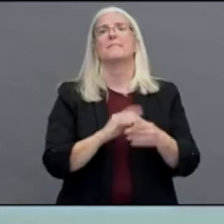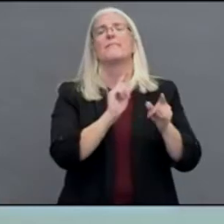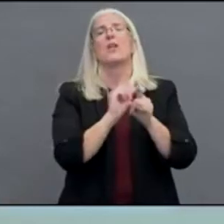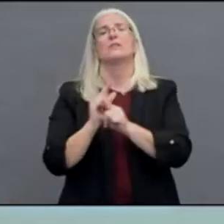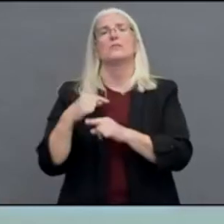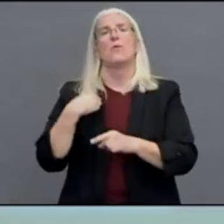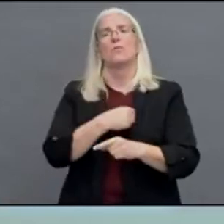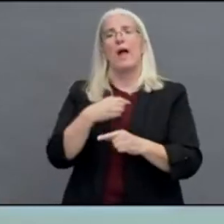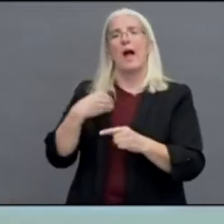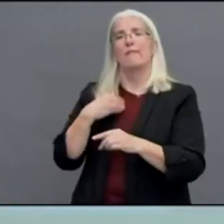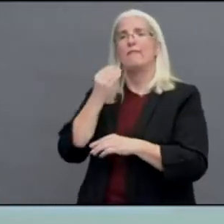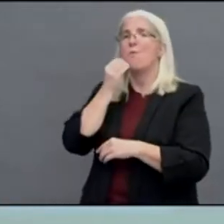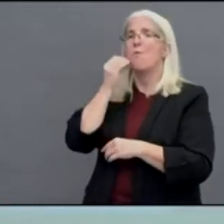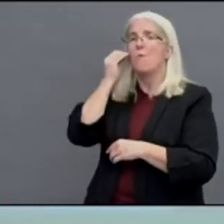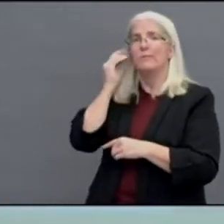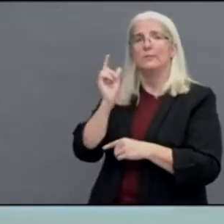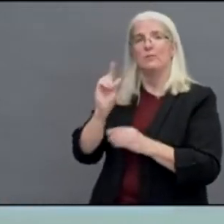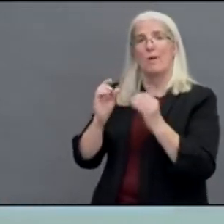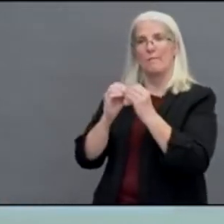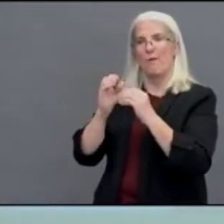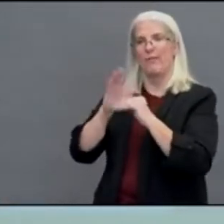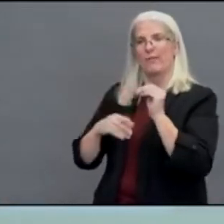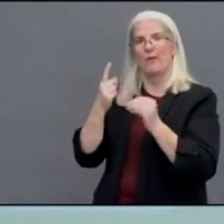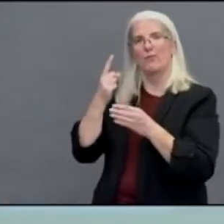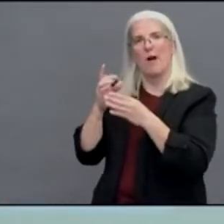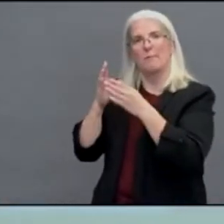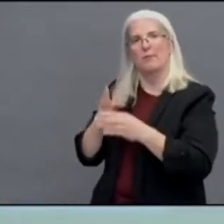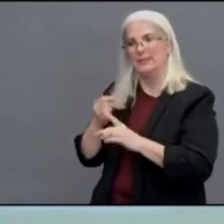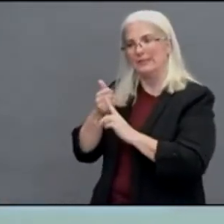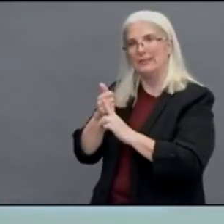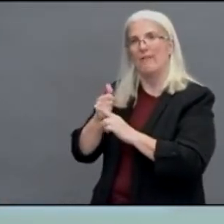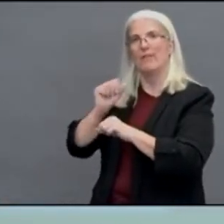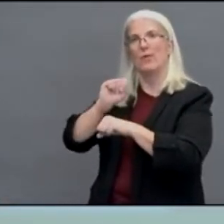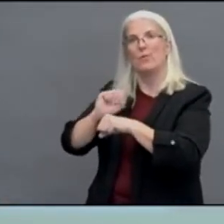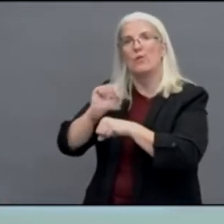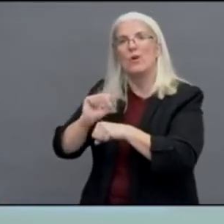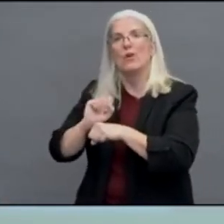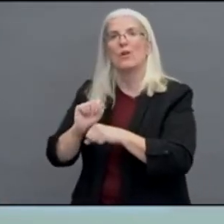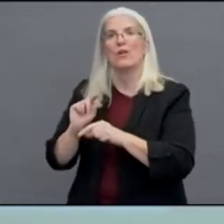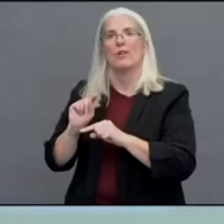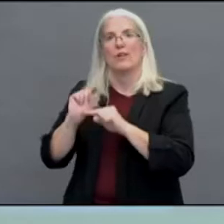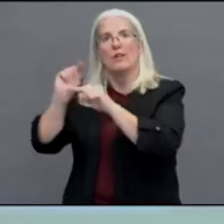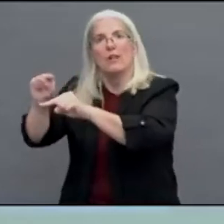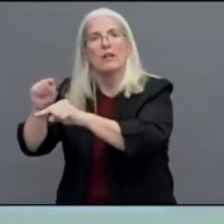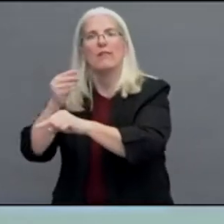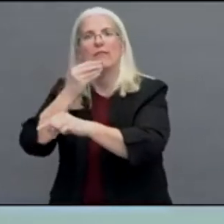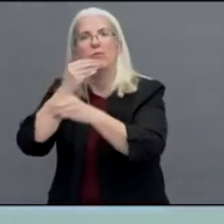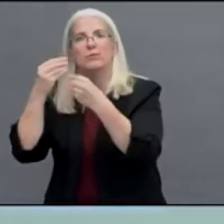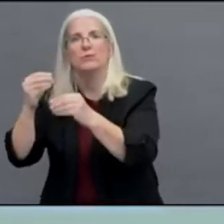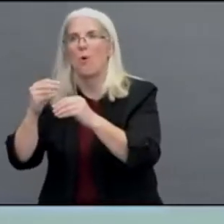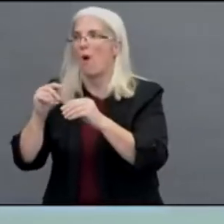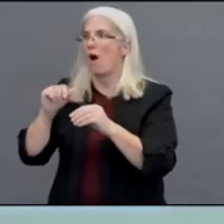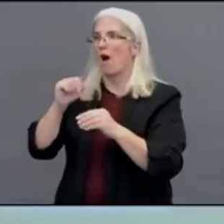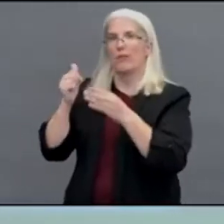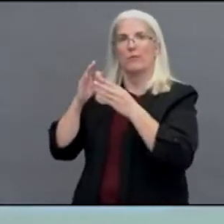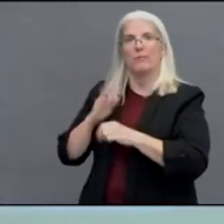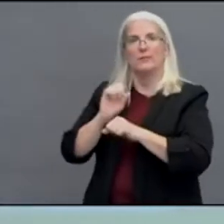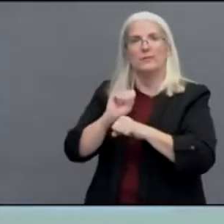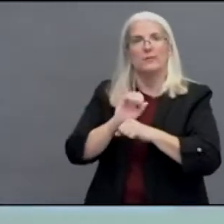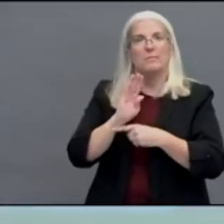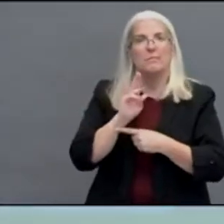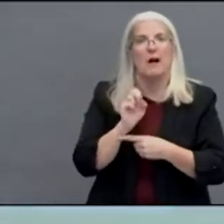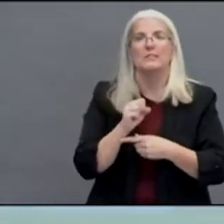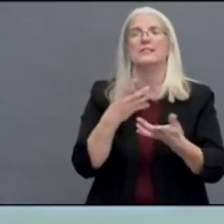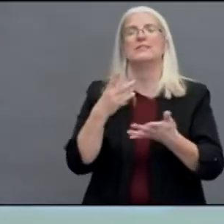frontline worker, and that's something that in my personally me and my husband, we are frontline